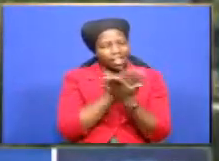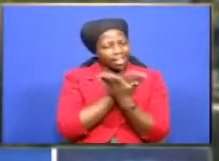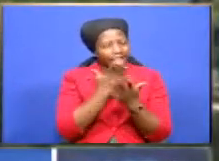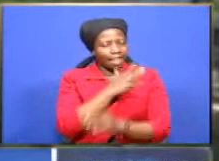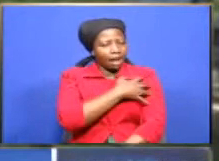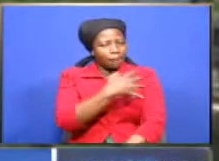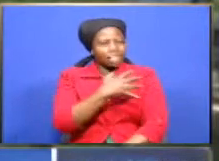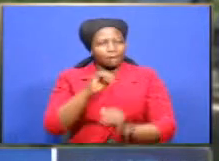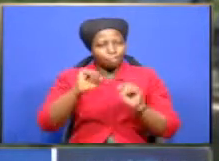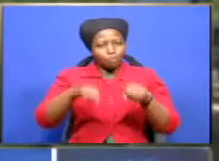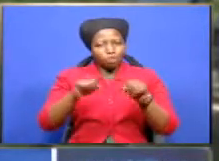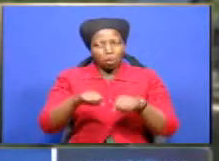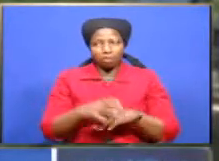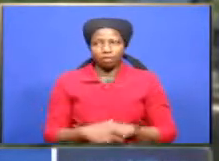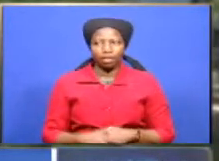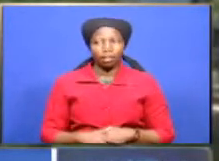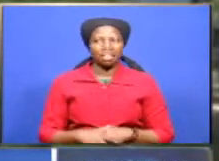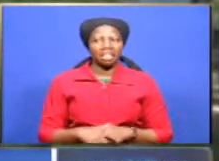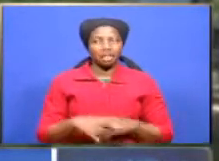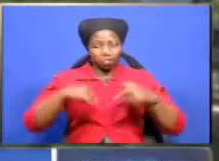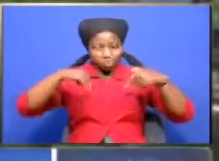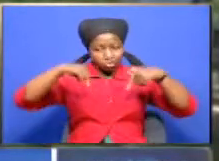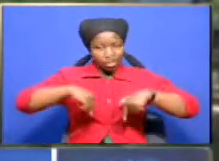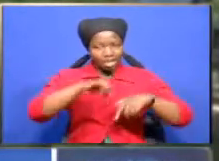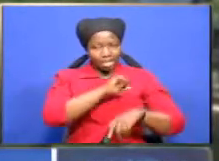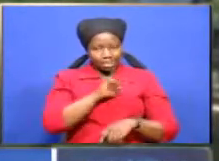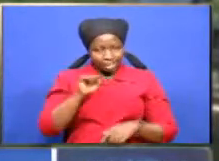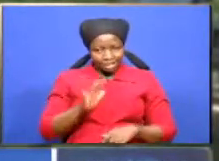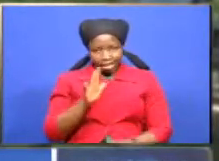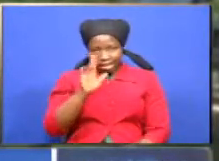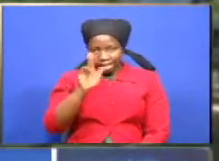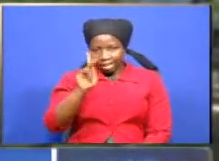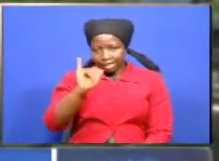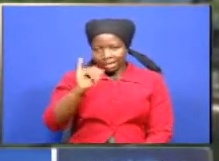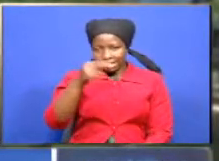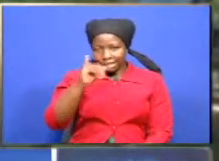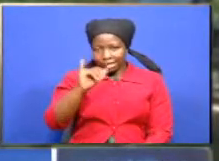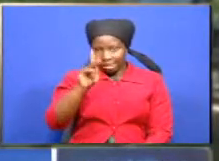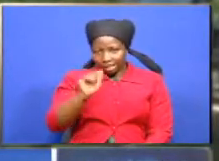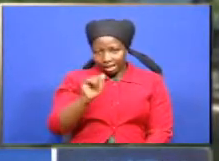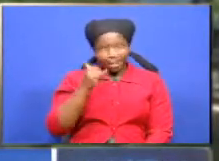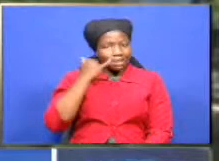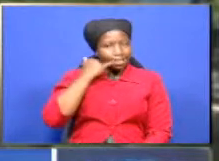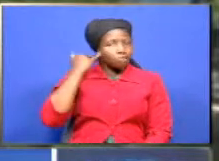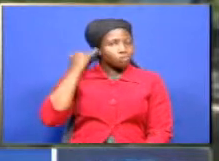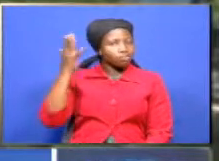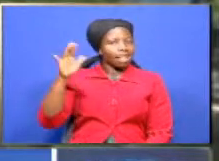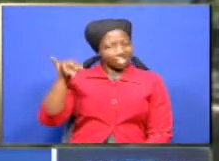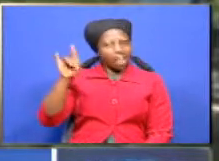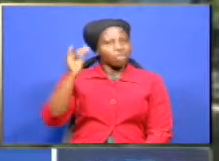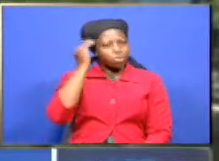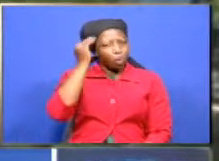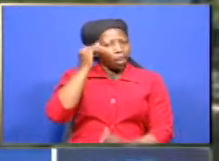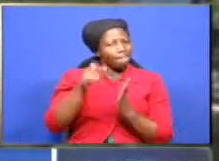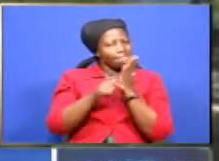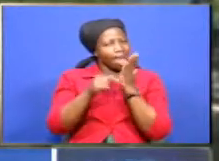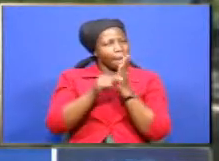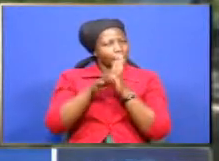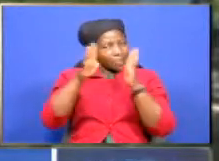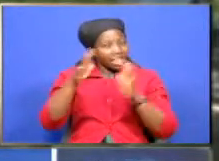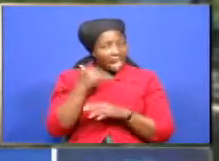Today, Senator Kihika in Nakuru is a very popular leader because of the way she was treated